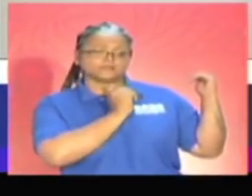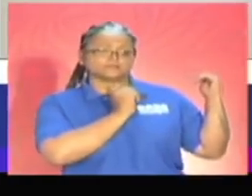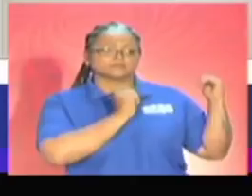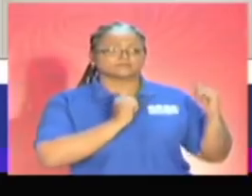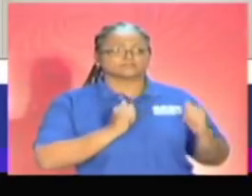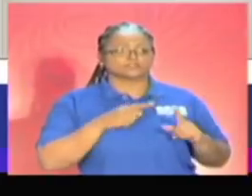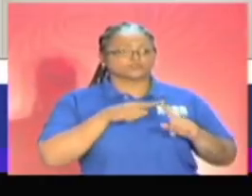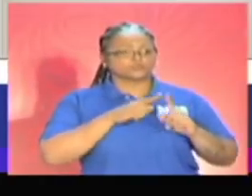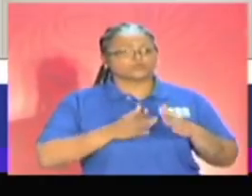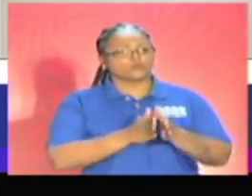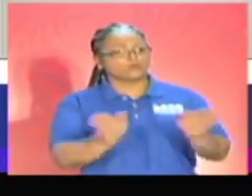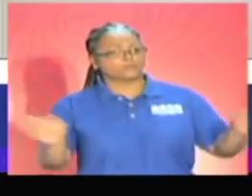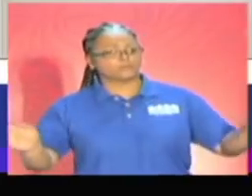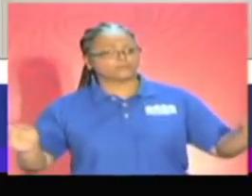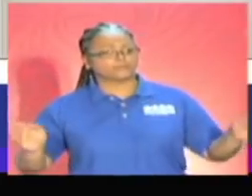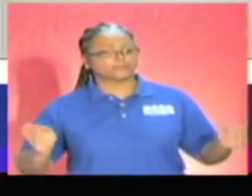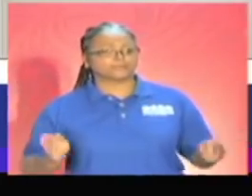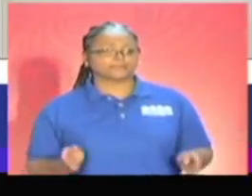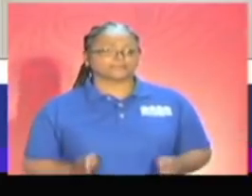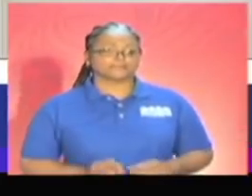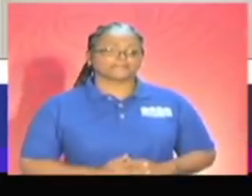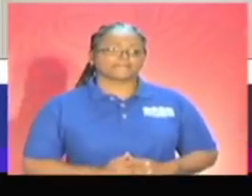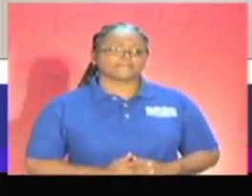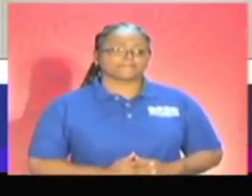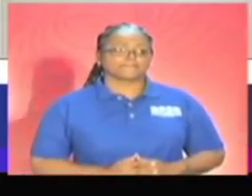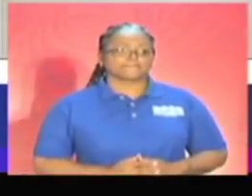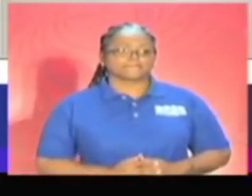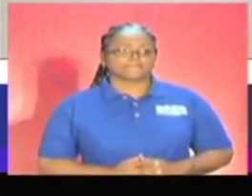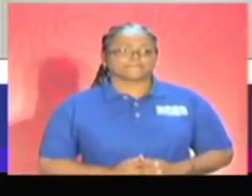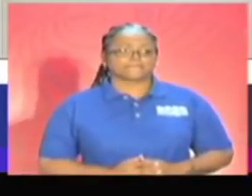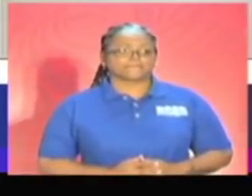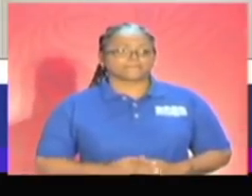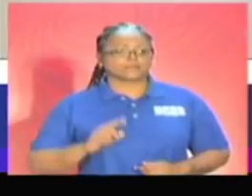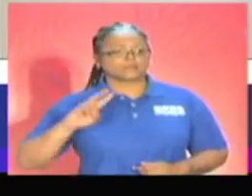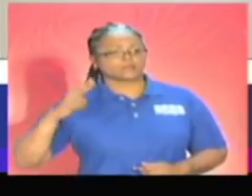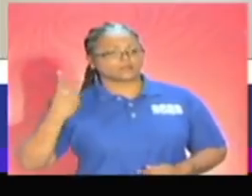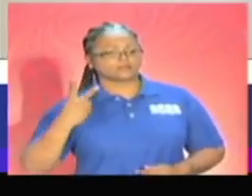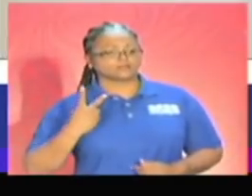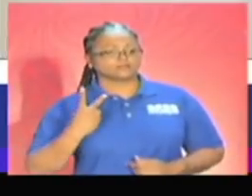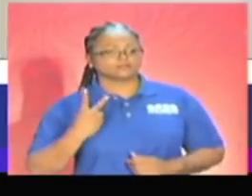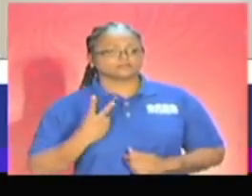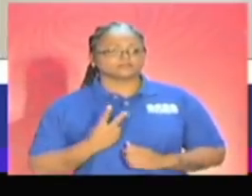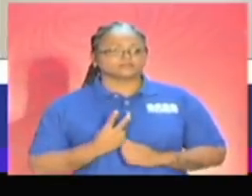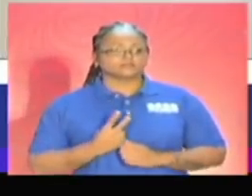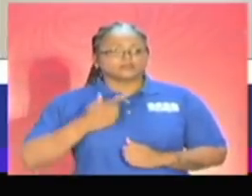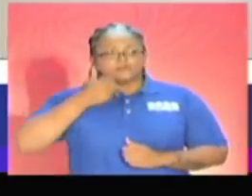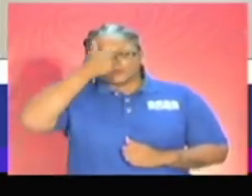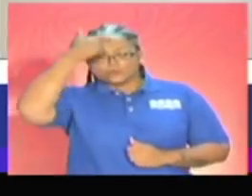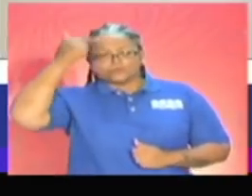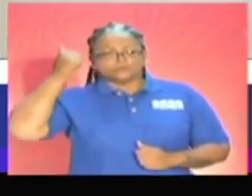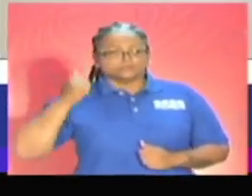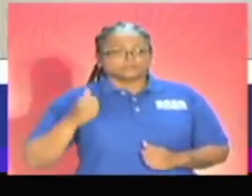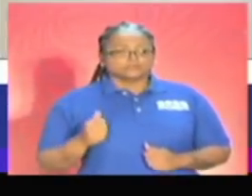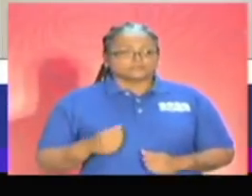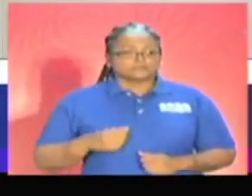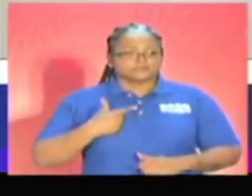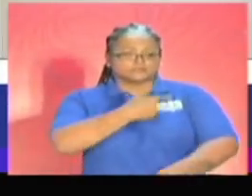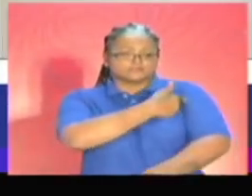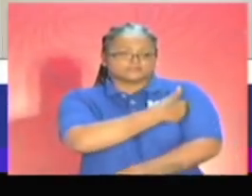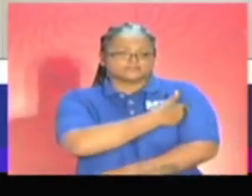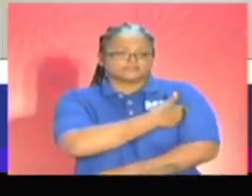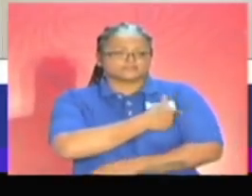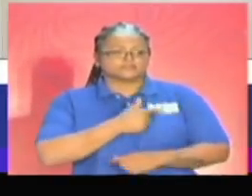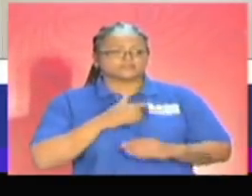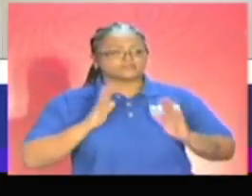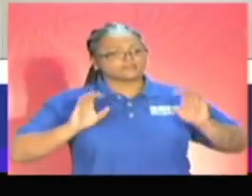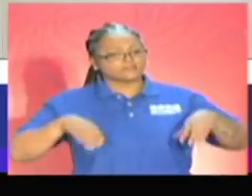do have for COVID-19? That's my first question. Second question is, because of that, because vaccinated people can also